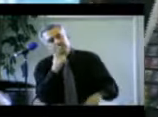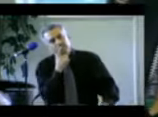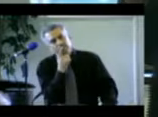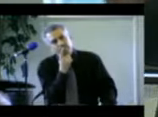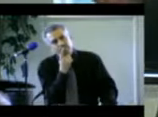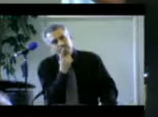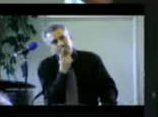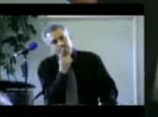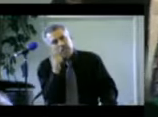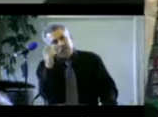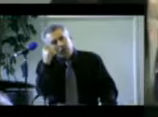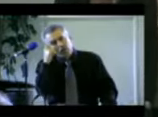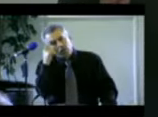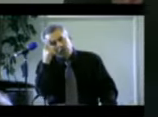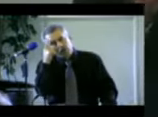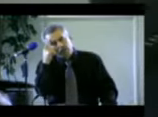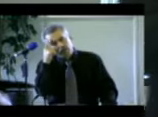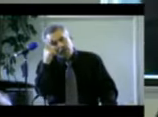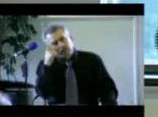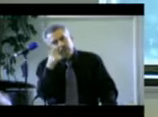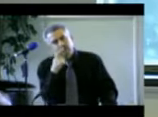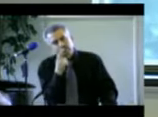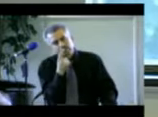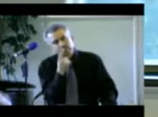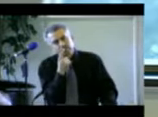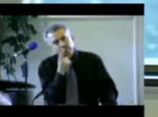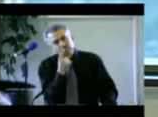And he had thought about it. He had dwelt on it.